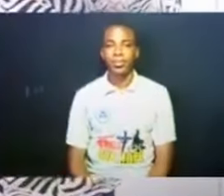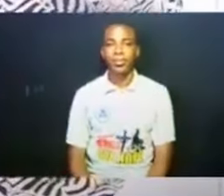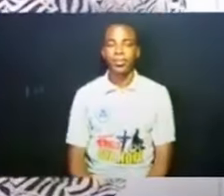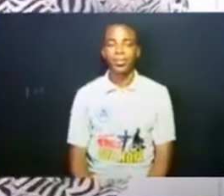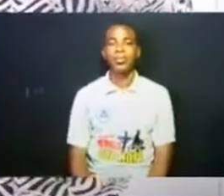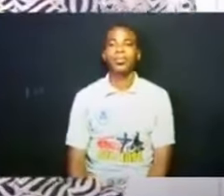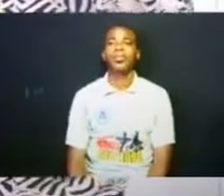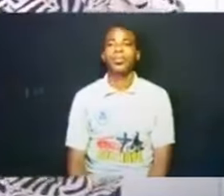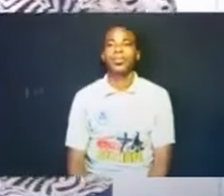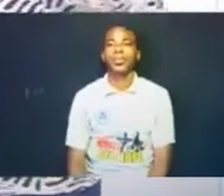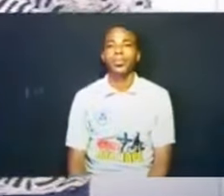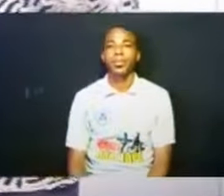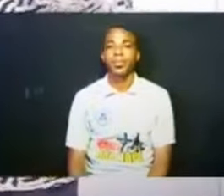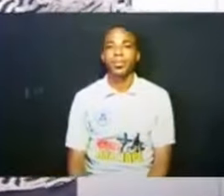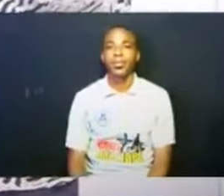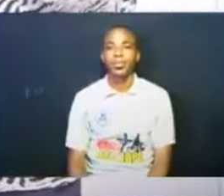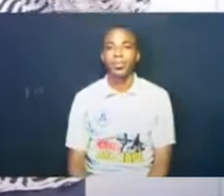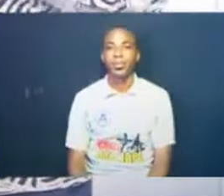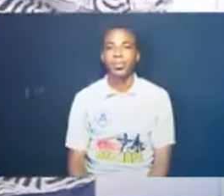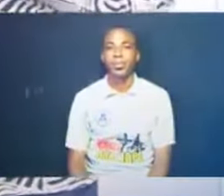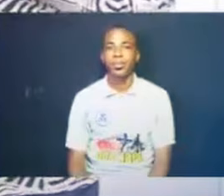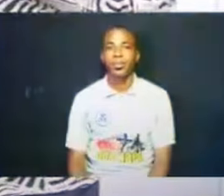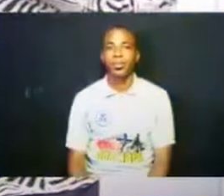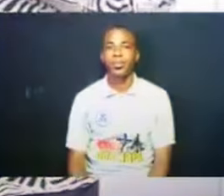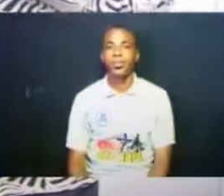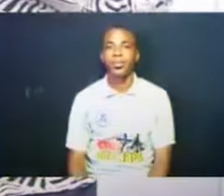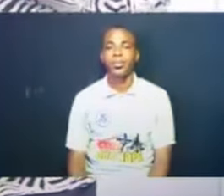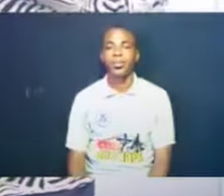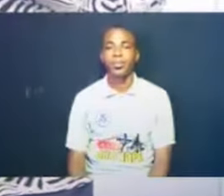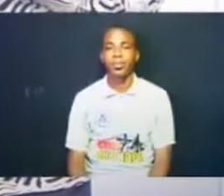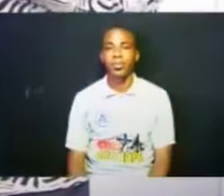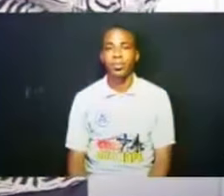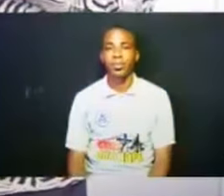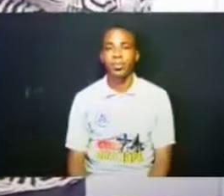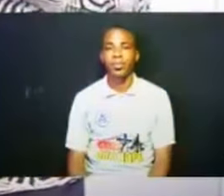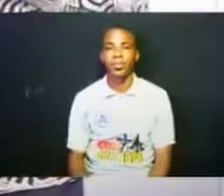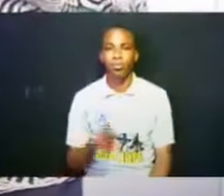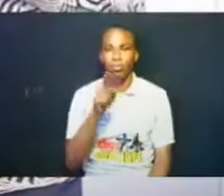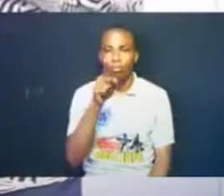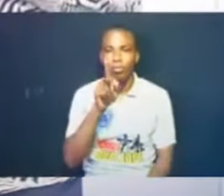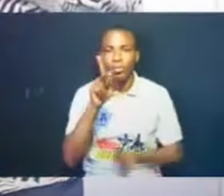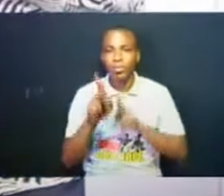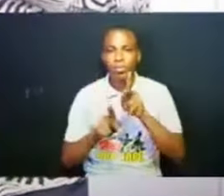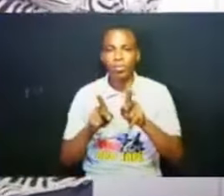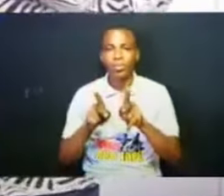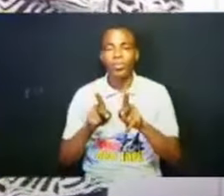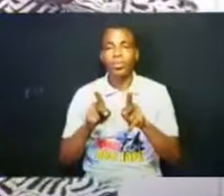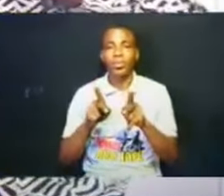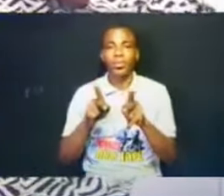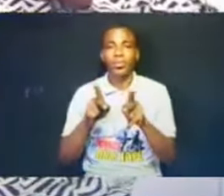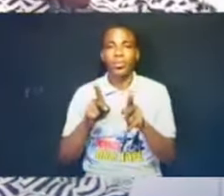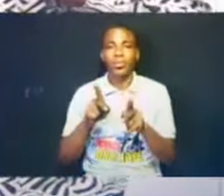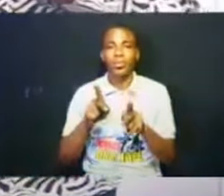wadibi hunu diakro. Yes. You brood of vipers, how can you, who are evil, say